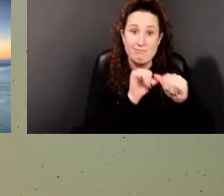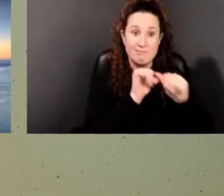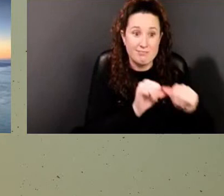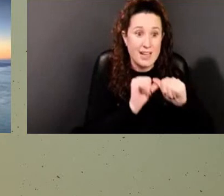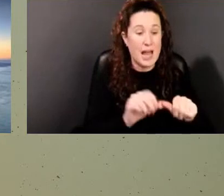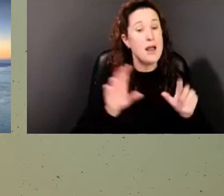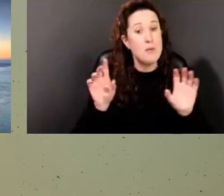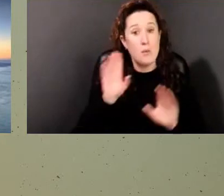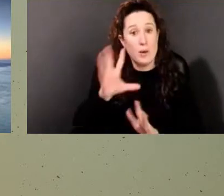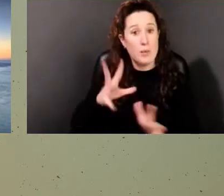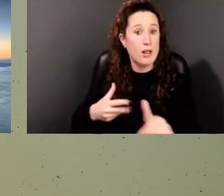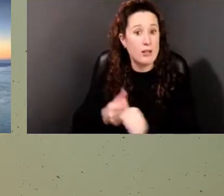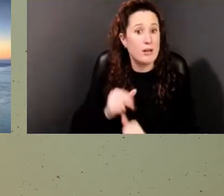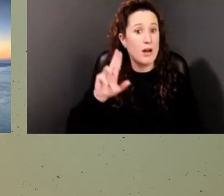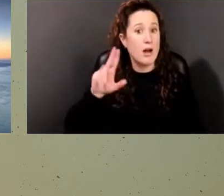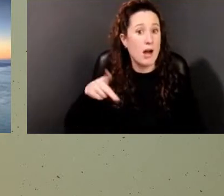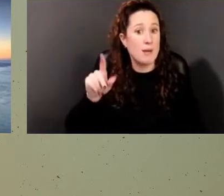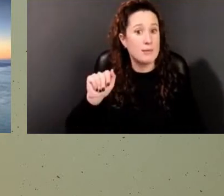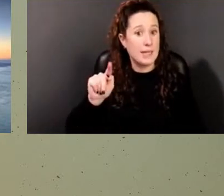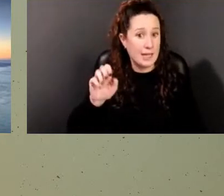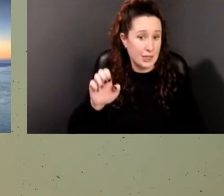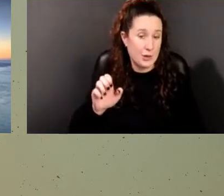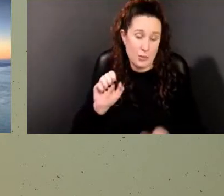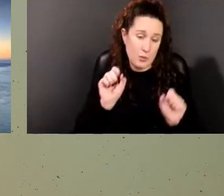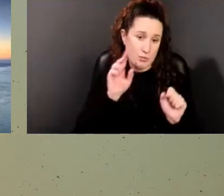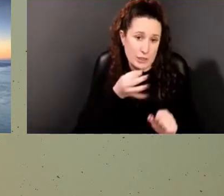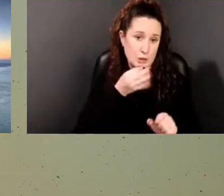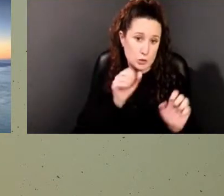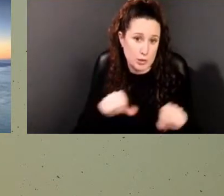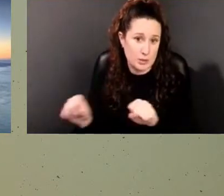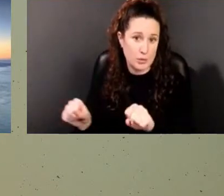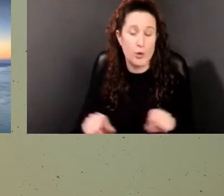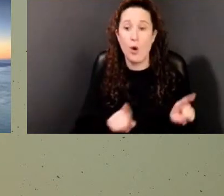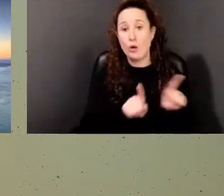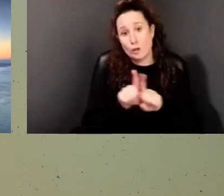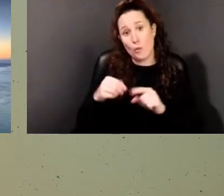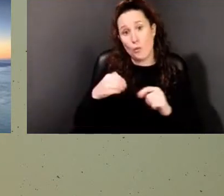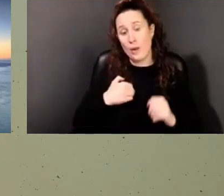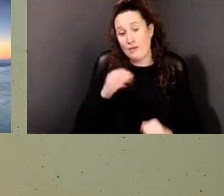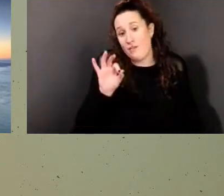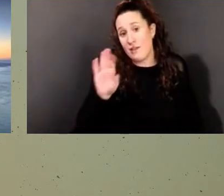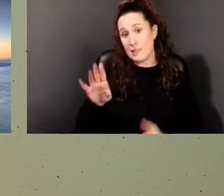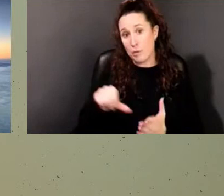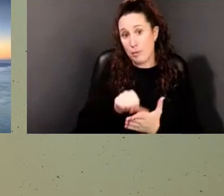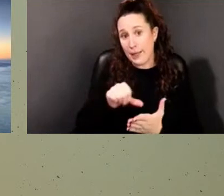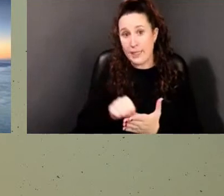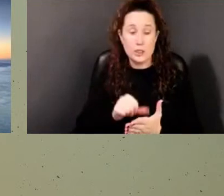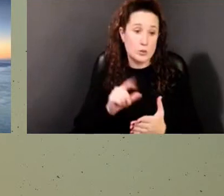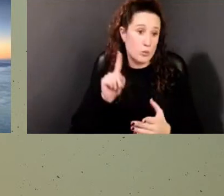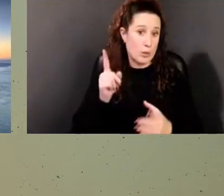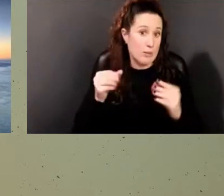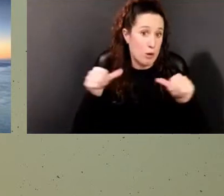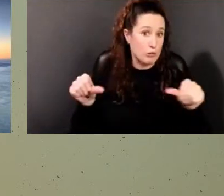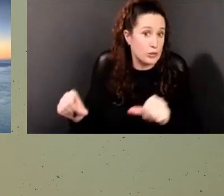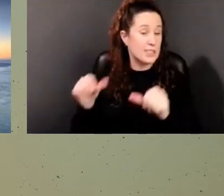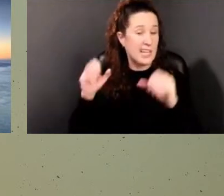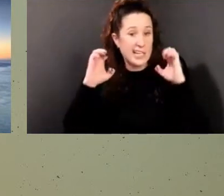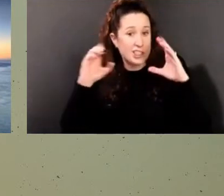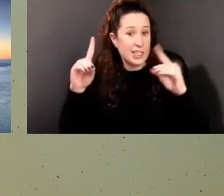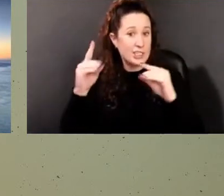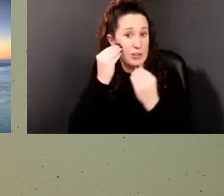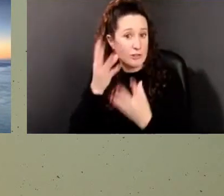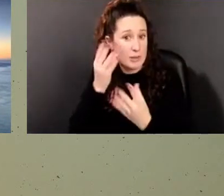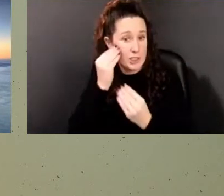possible. We also post educational content on our Facebook page, so the public can also find us there, the name John